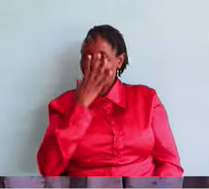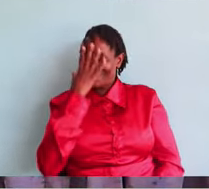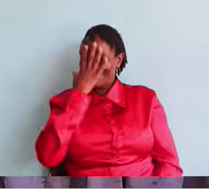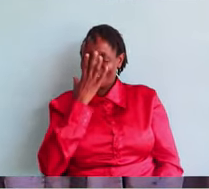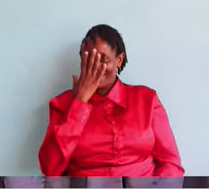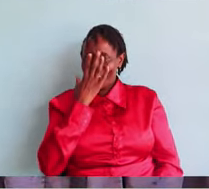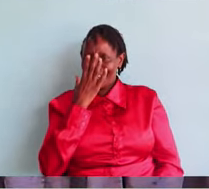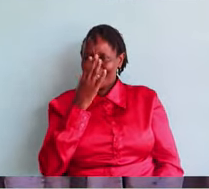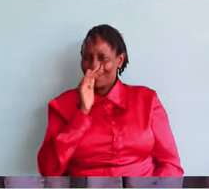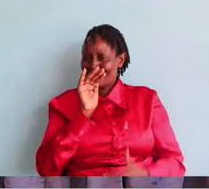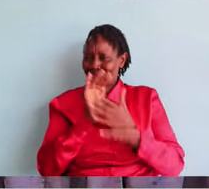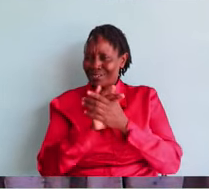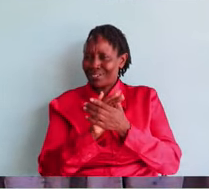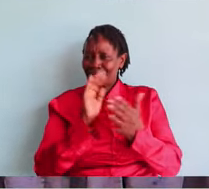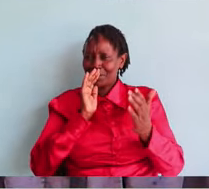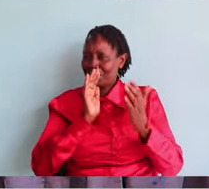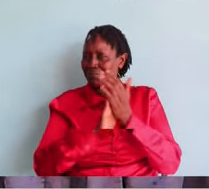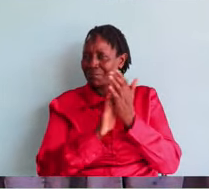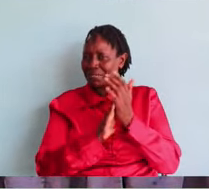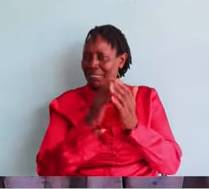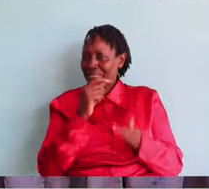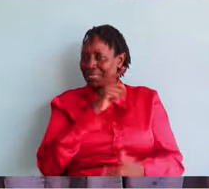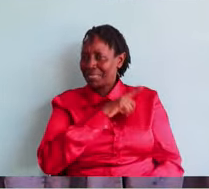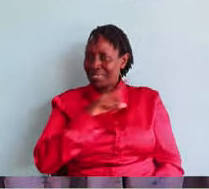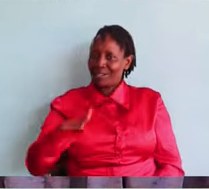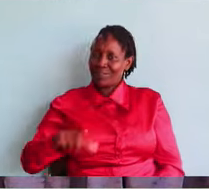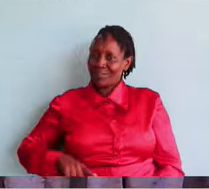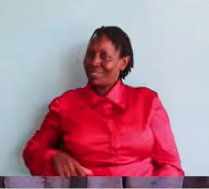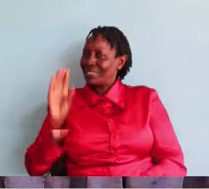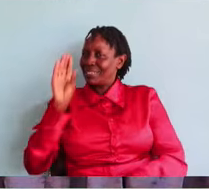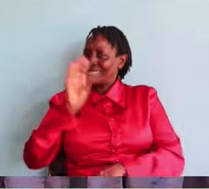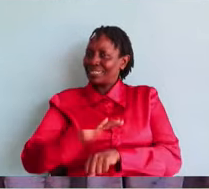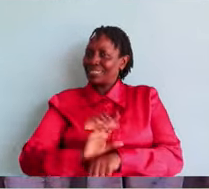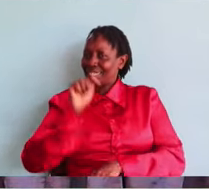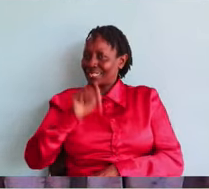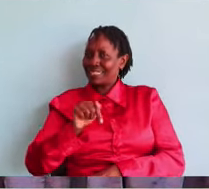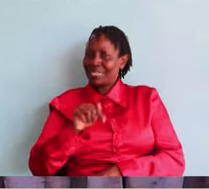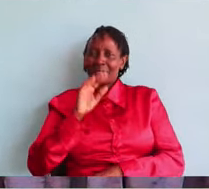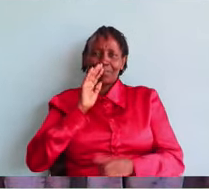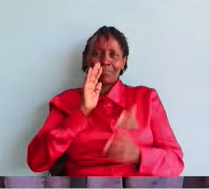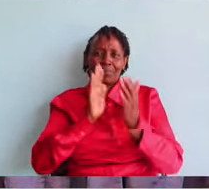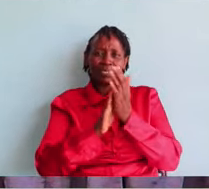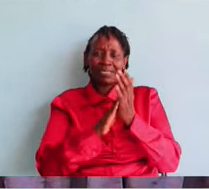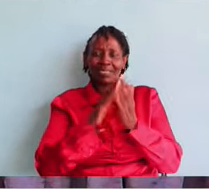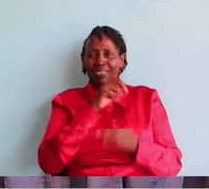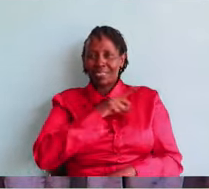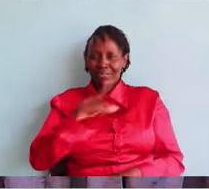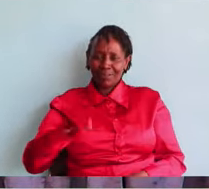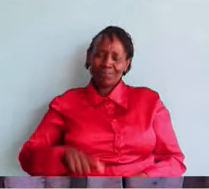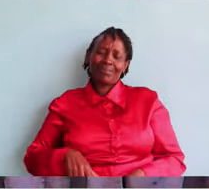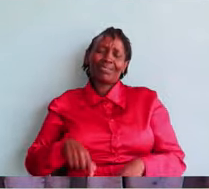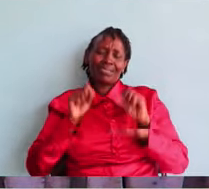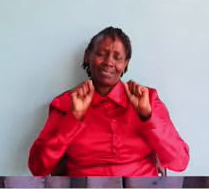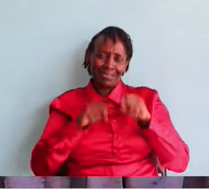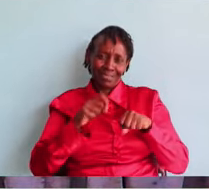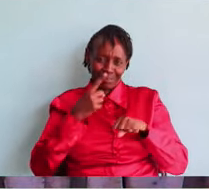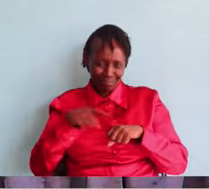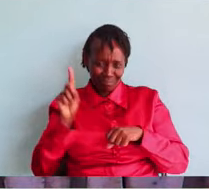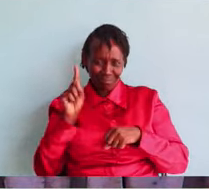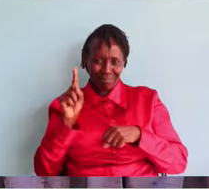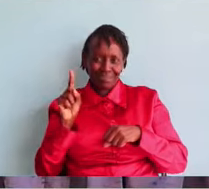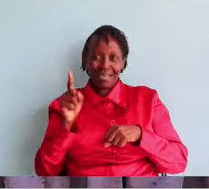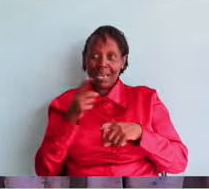of doing it. So like here in church, I'll do it because I know that when you're saying praise the Lord, you're genuine.